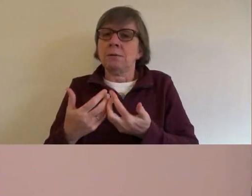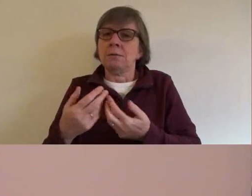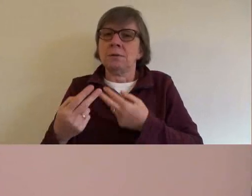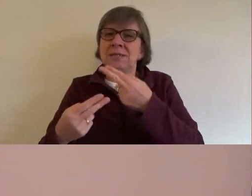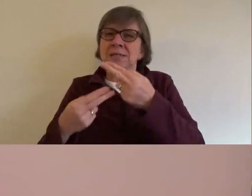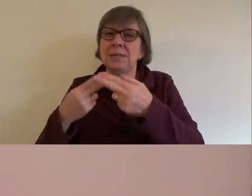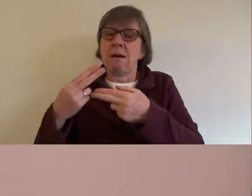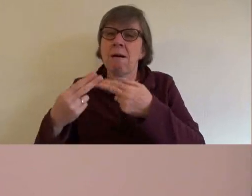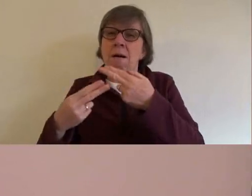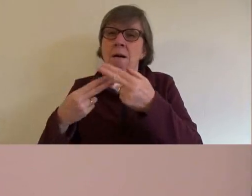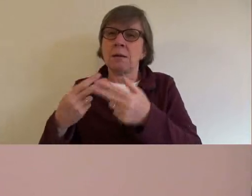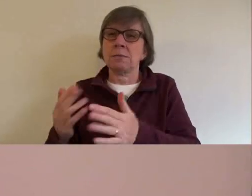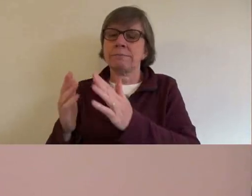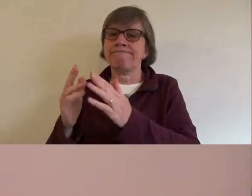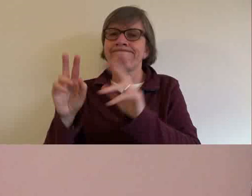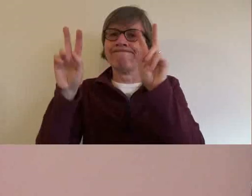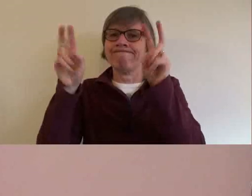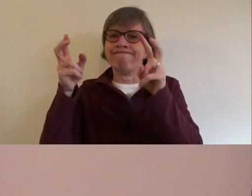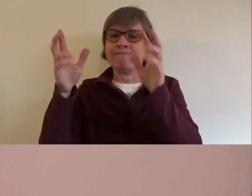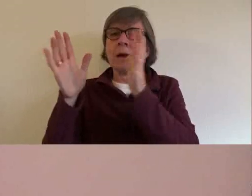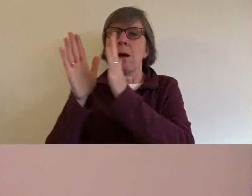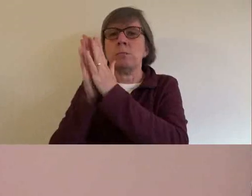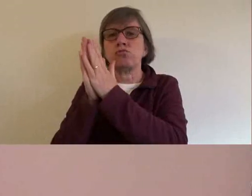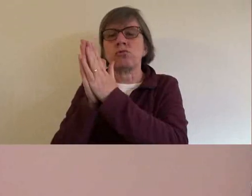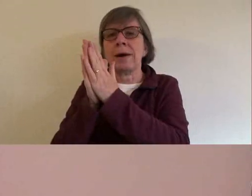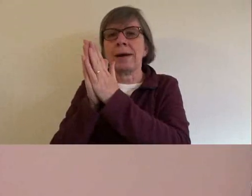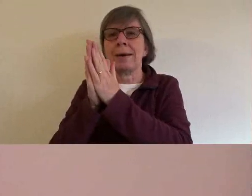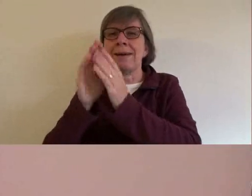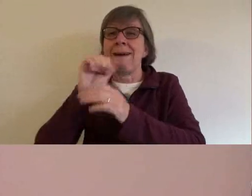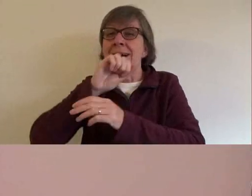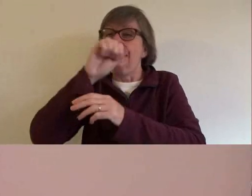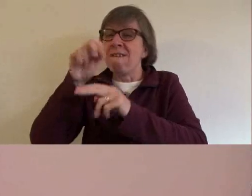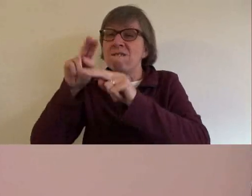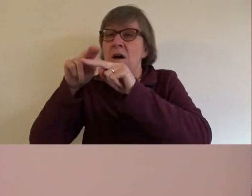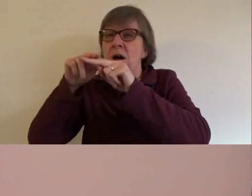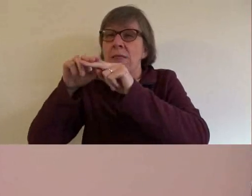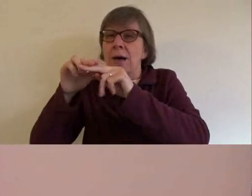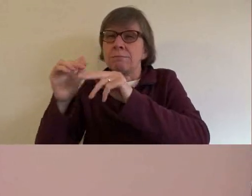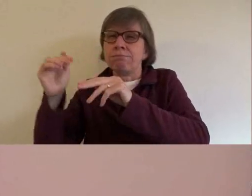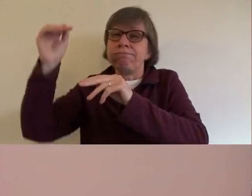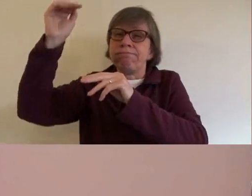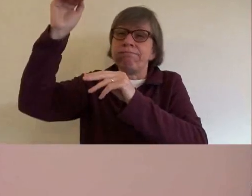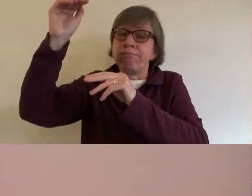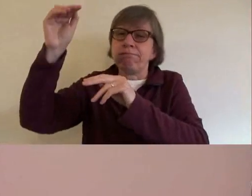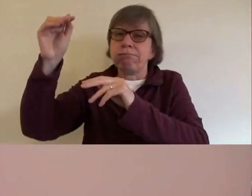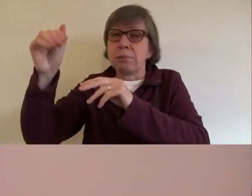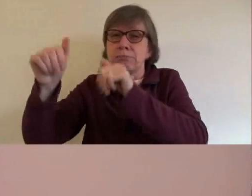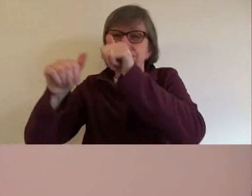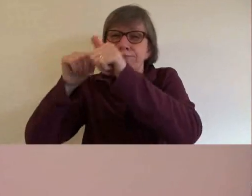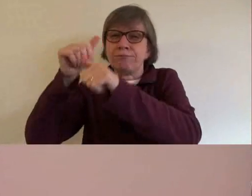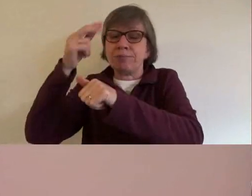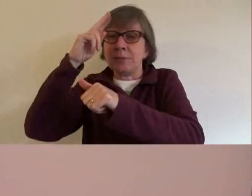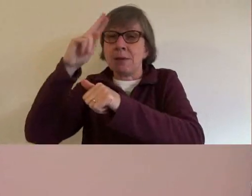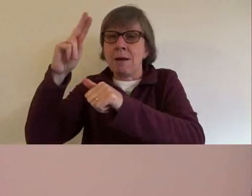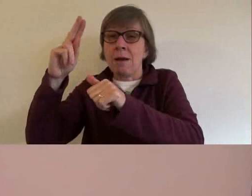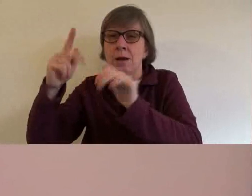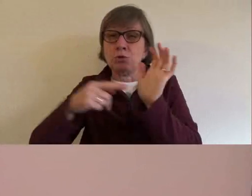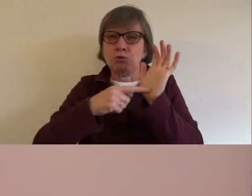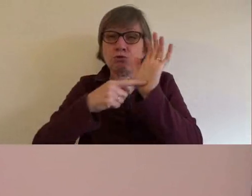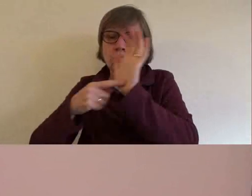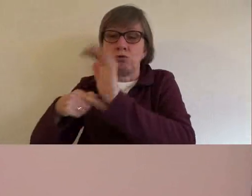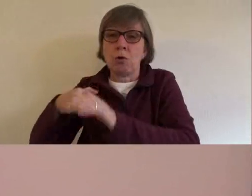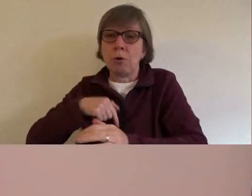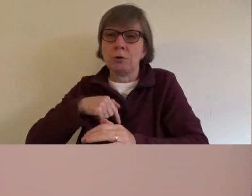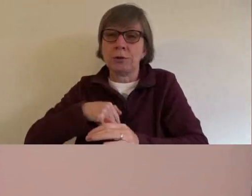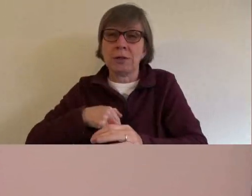morning by singing the song Pray, which is based on the Lord's Prayer. Our Father, high above, hallowed be your name. Reveal